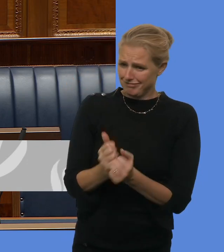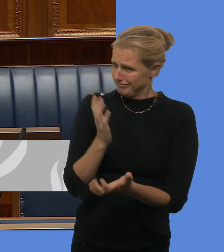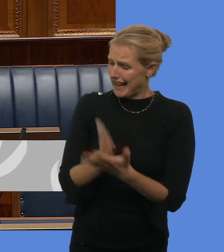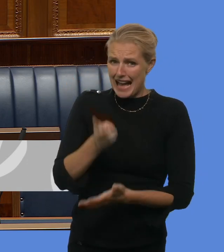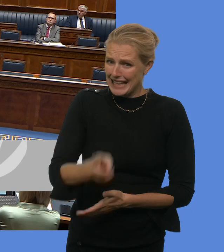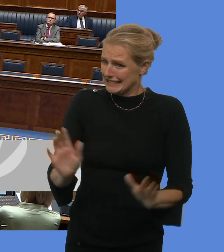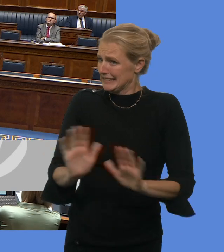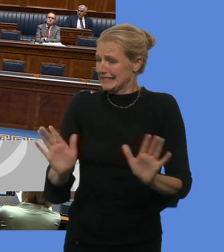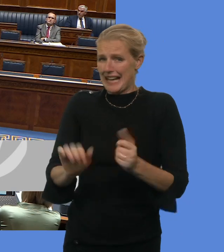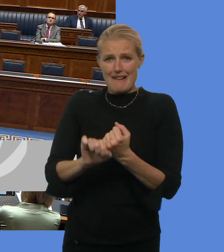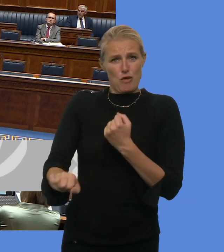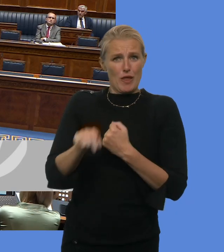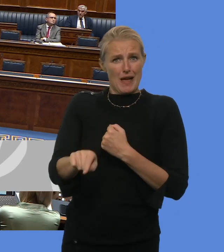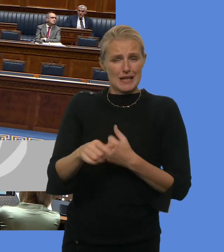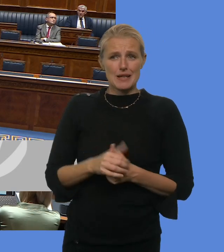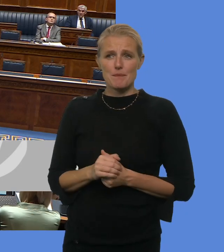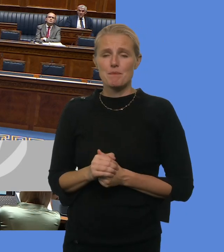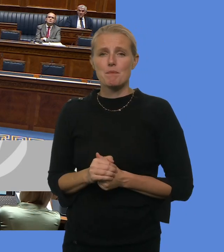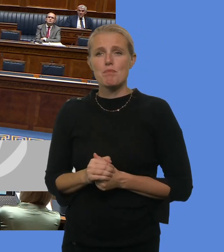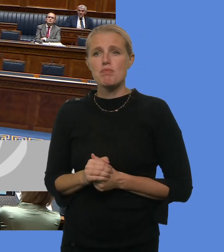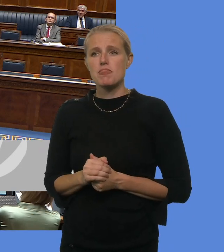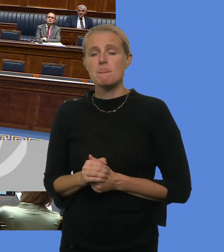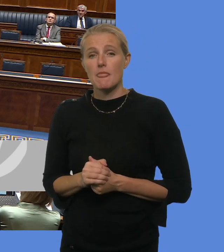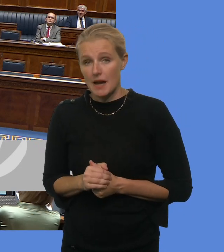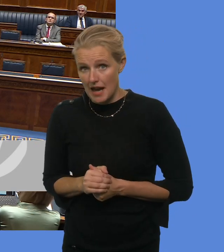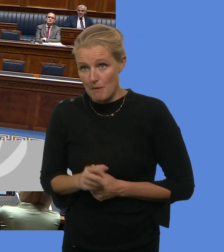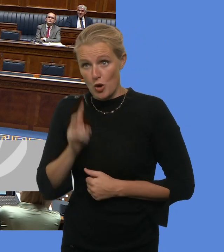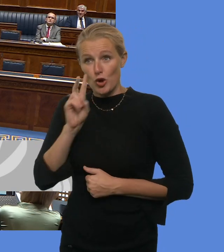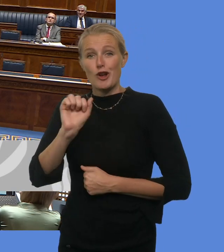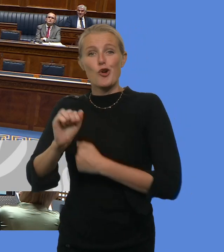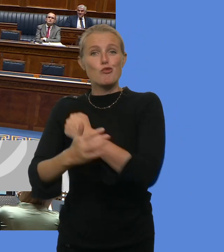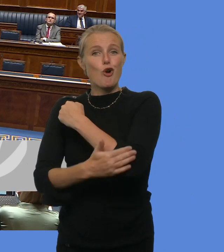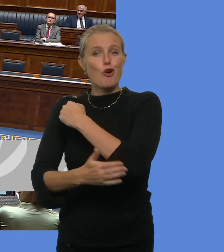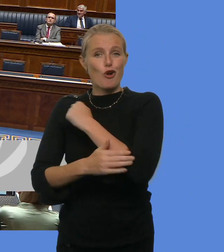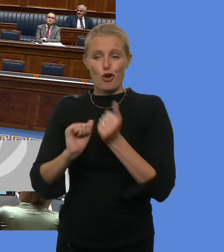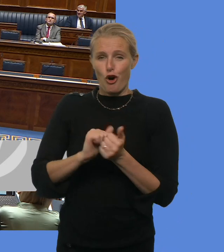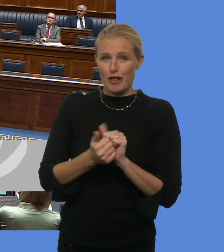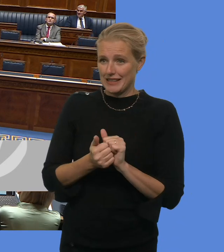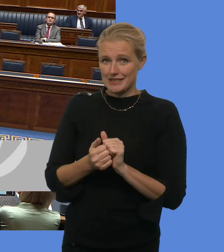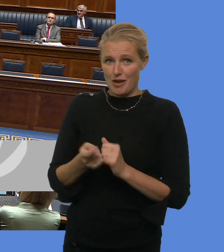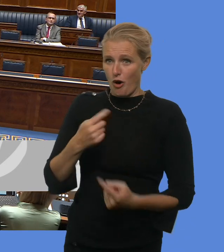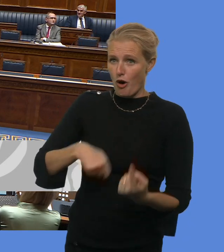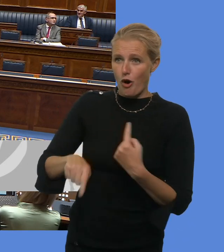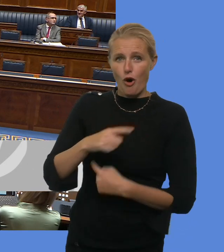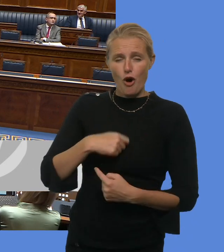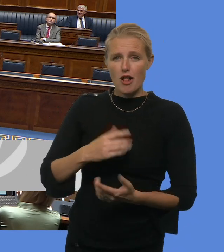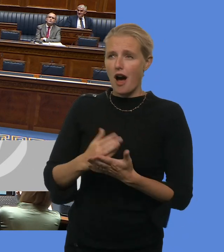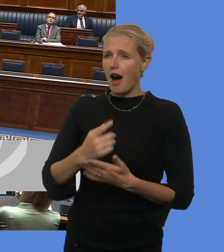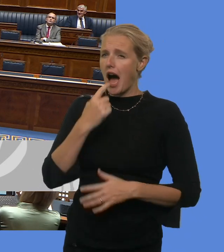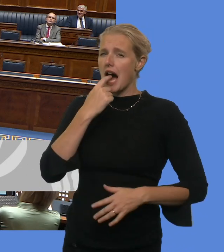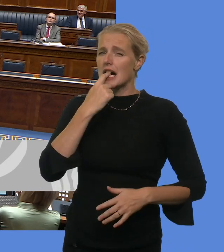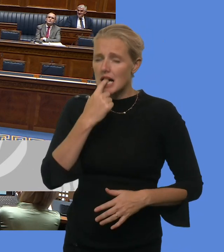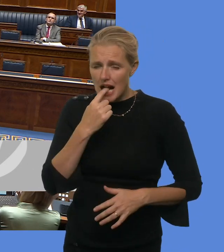doesn't happen again? Minister, I'm looking at your rural colleagues as they looking on envy upon Belfast receiving